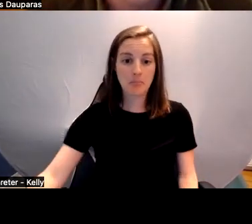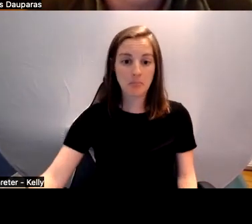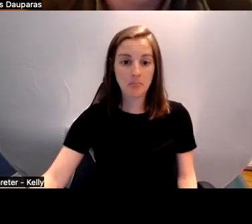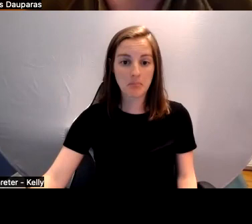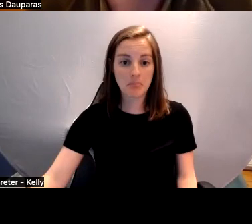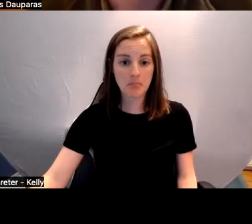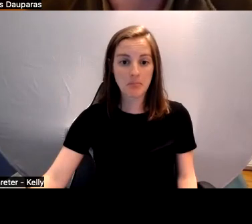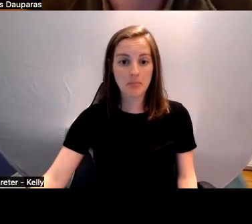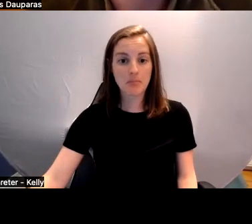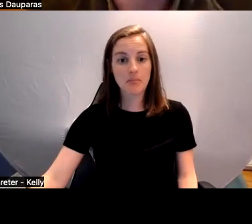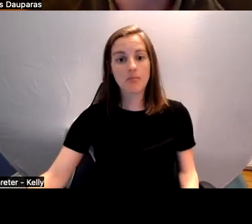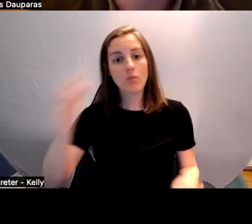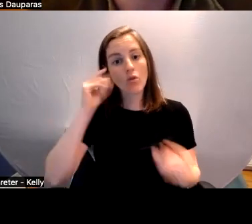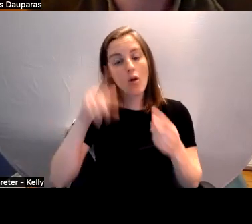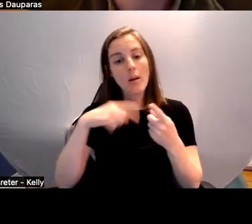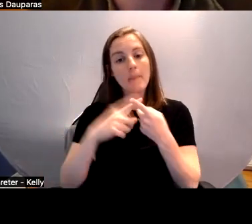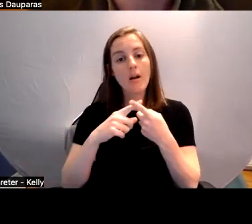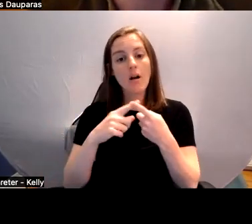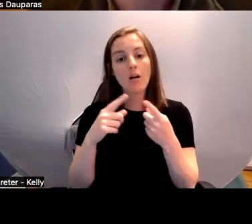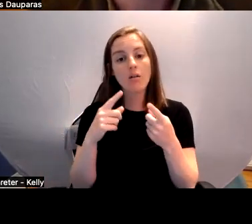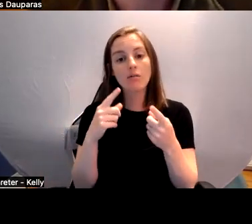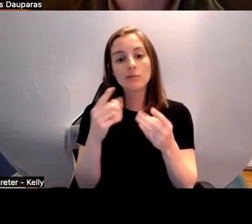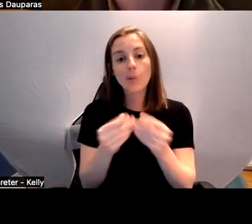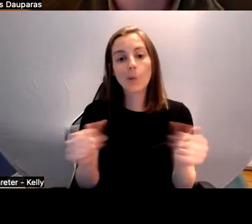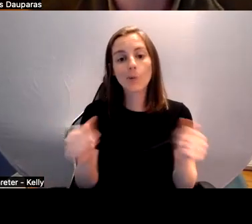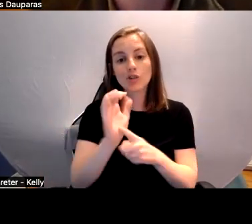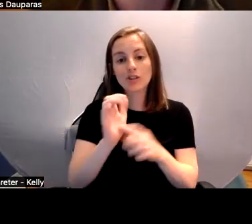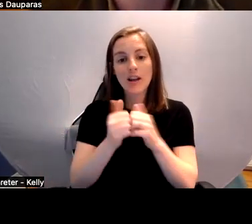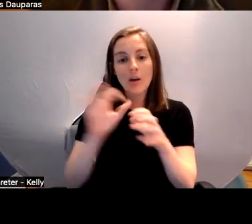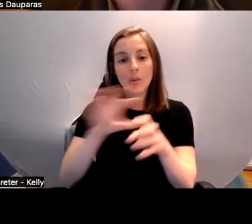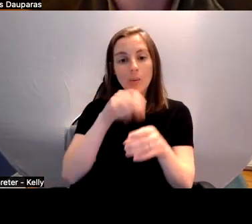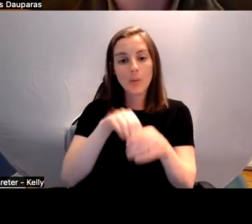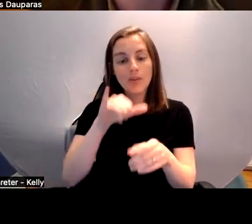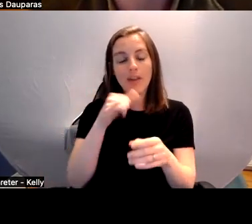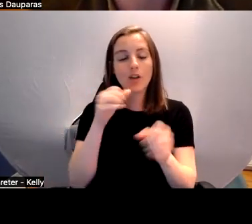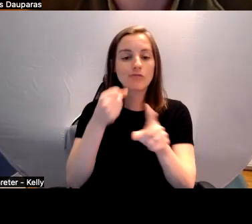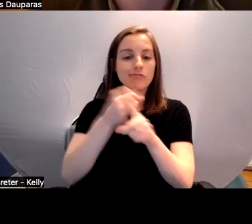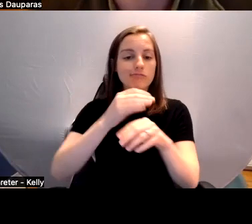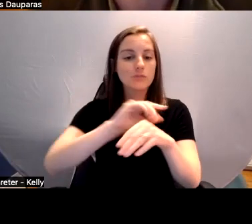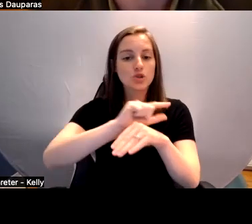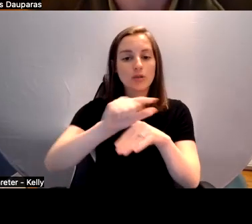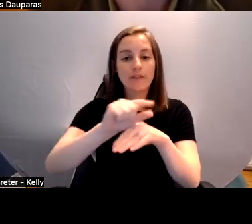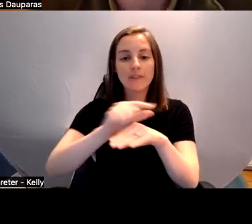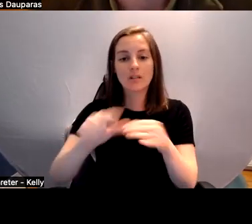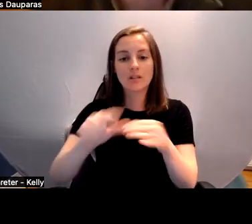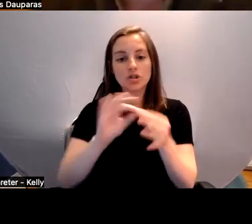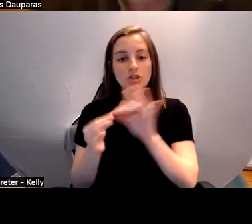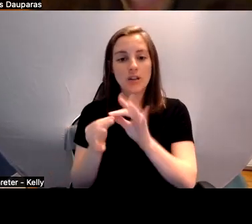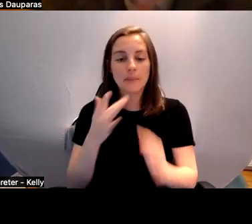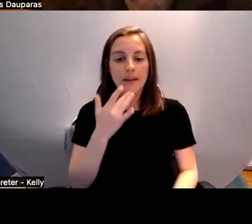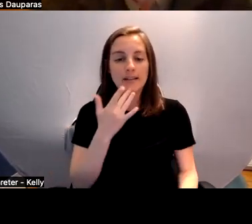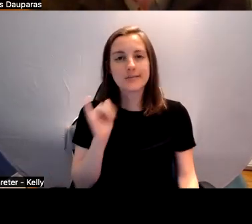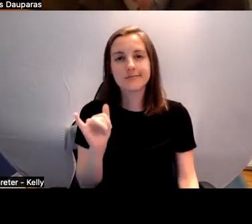Have you thought about solution conditions and how to include that? I guess that might influence the surface side chain biases.